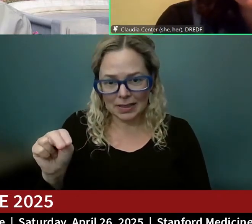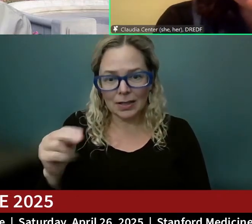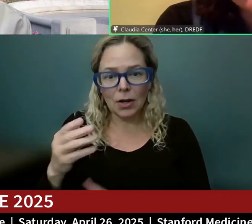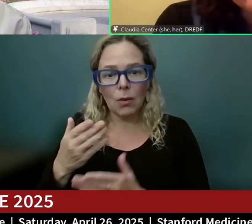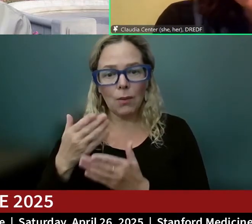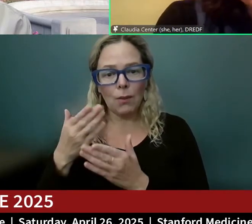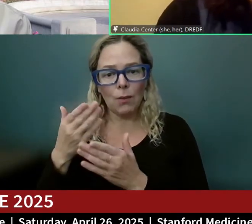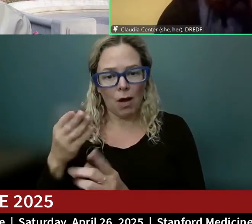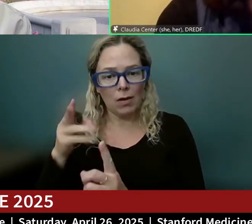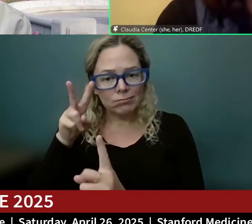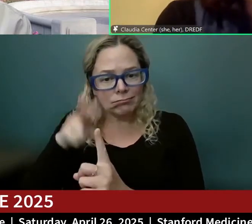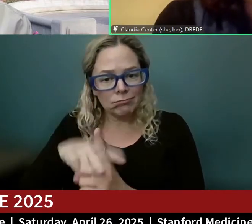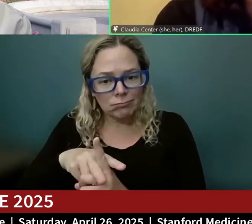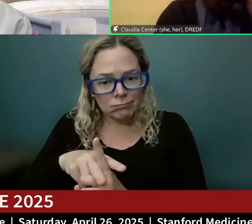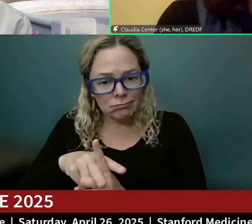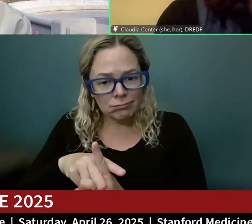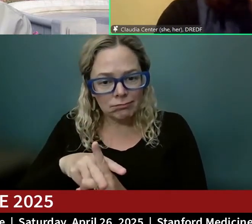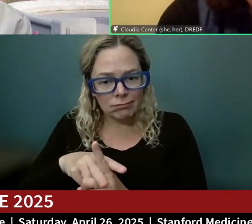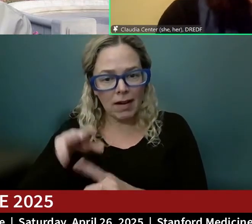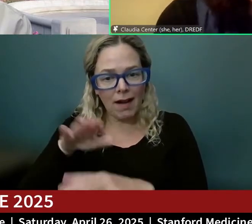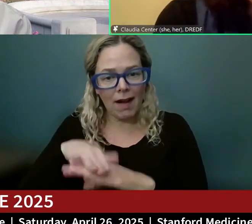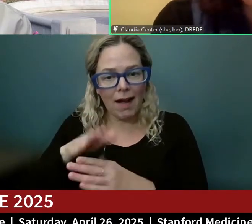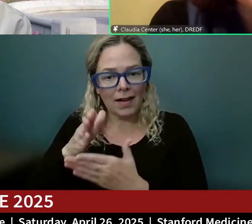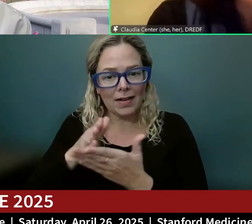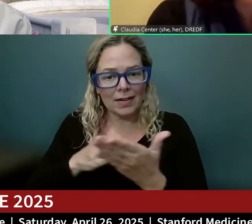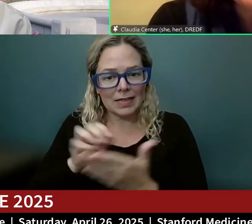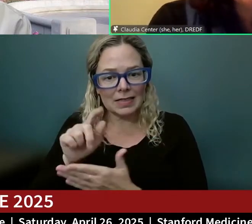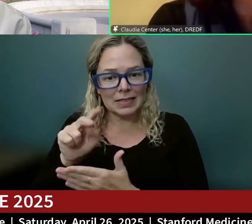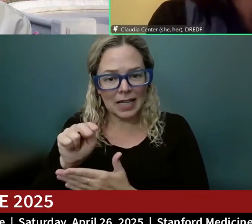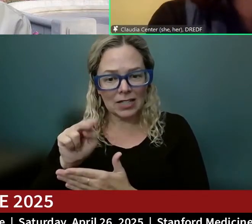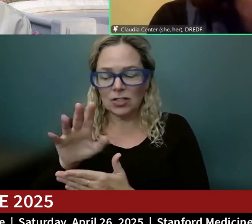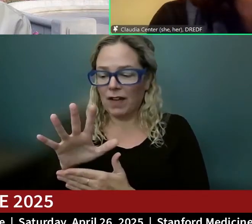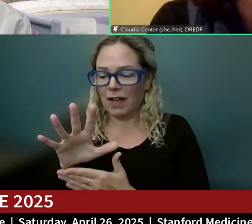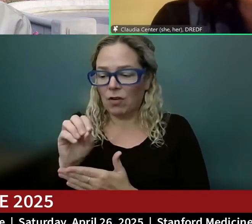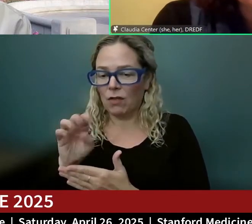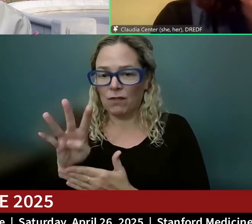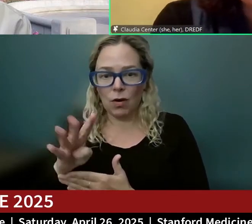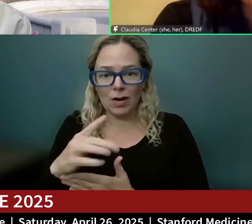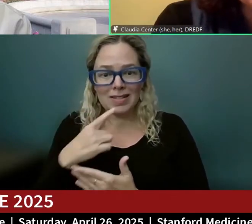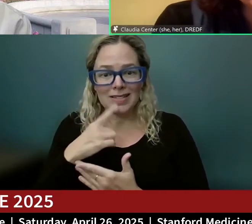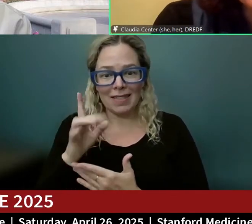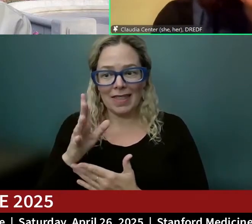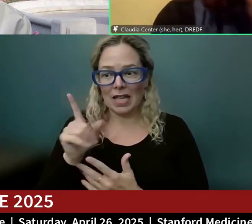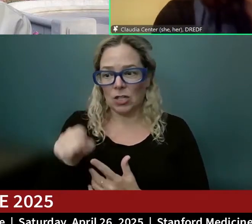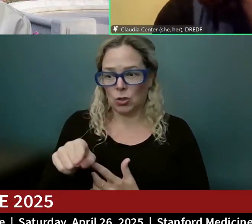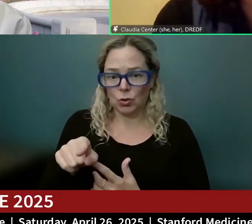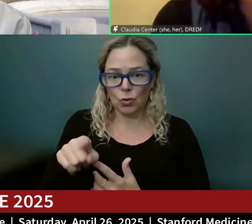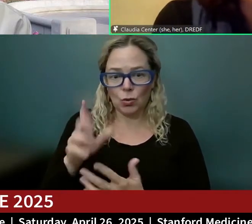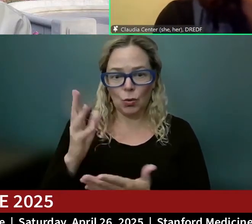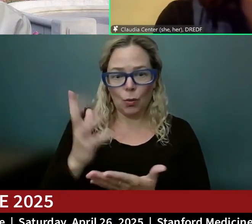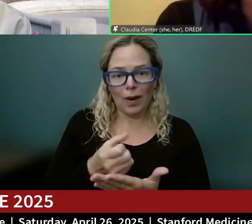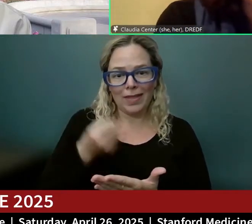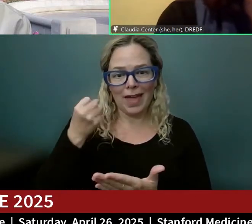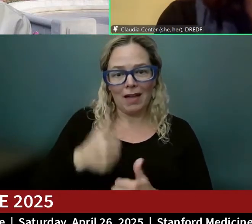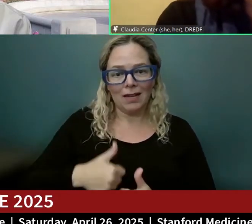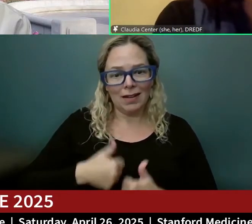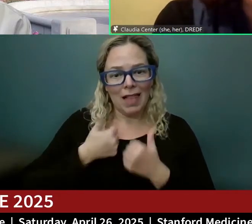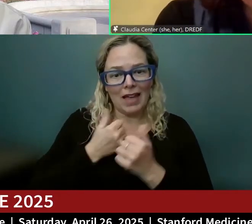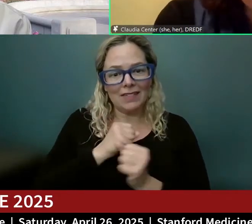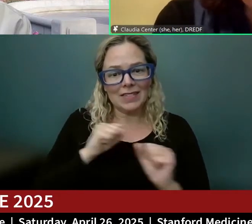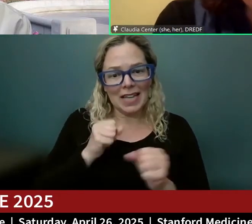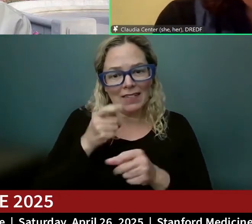claim said you withheld life-saving care from Mr. Hickson based on